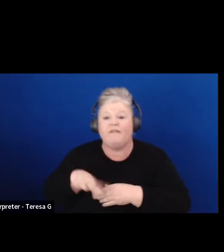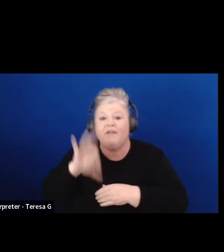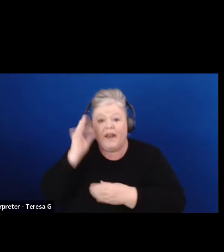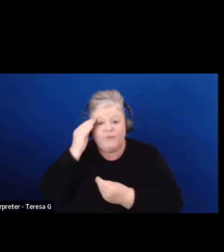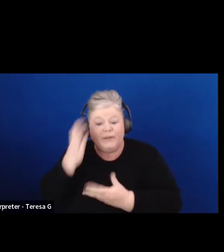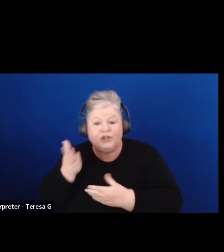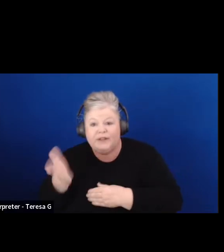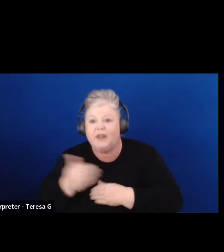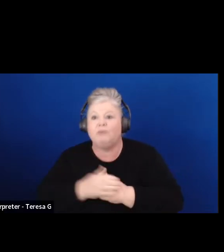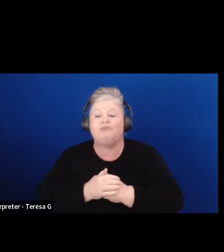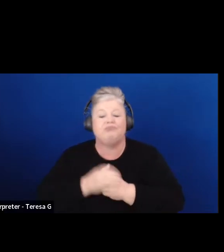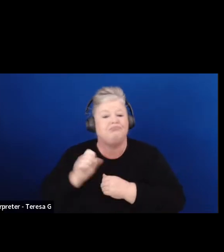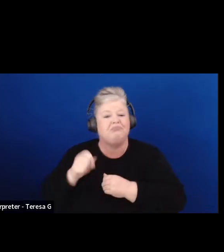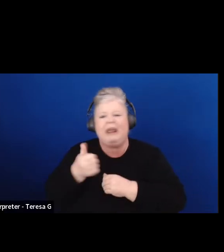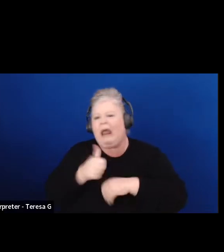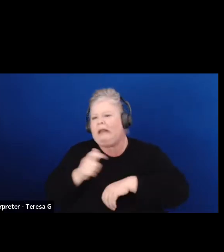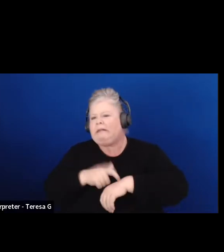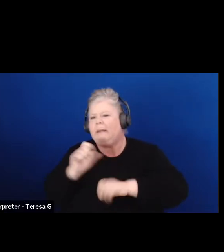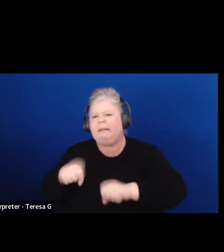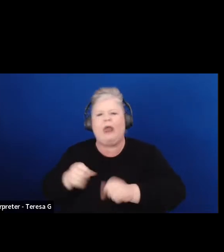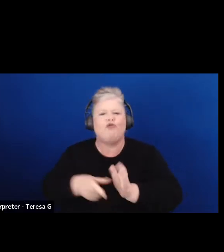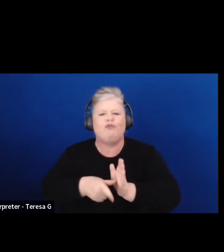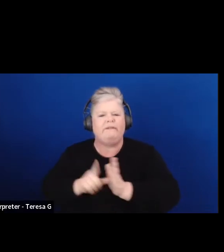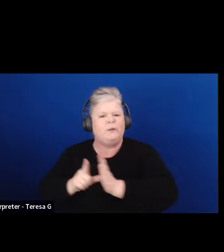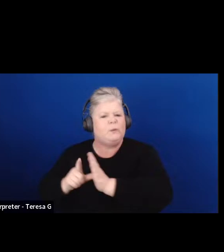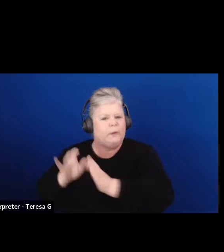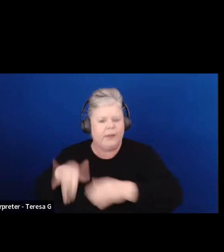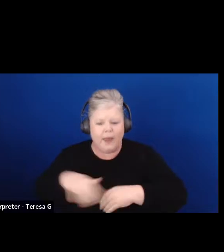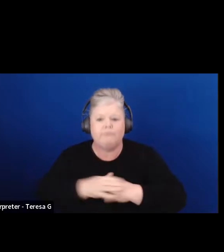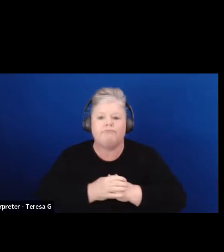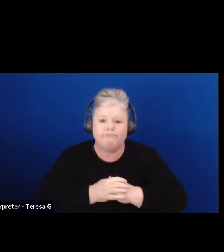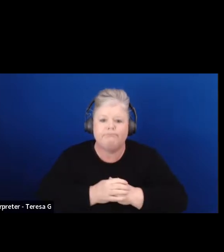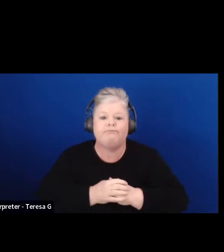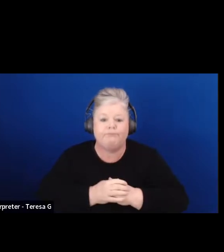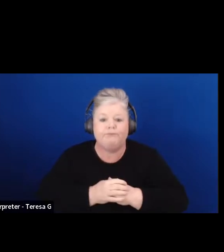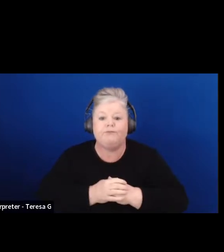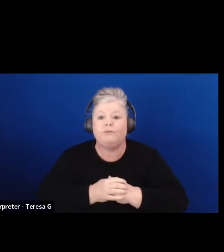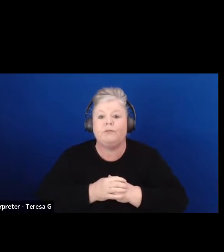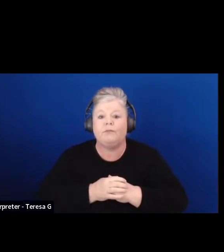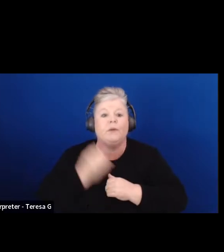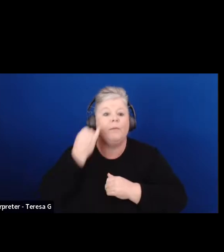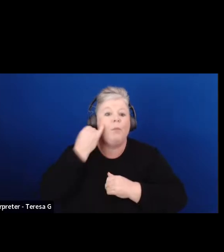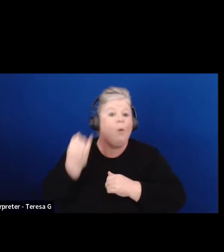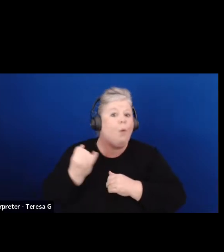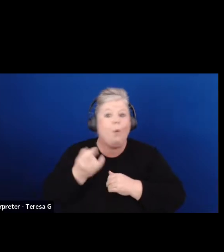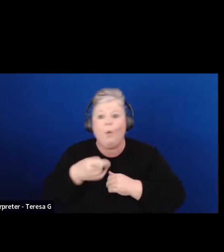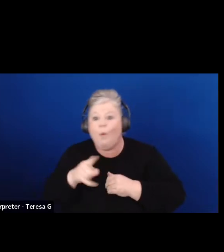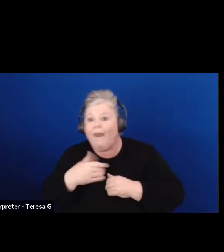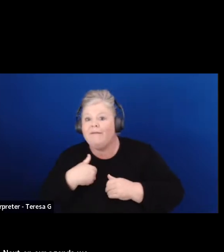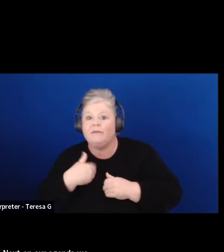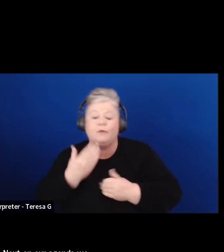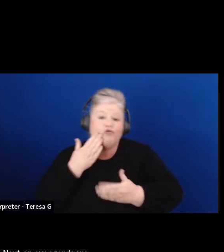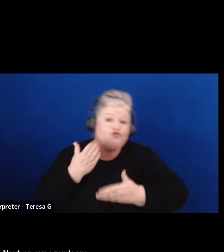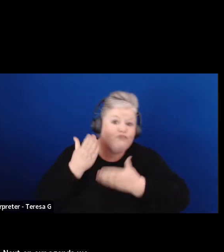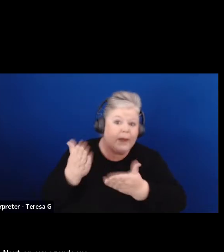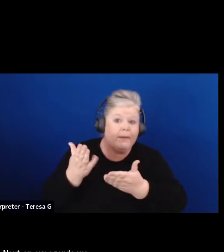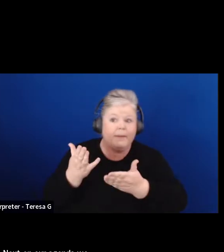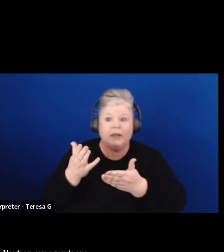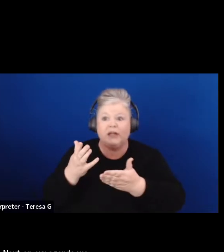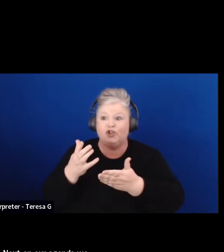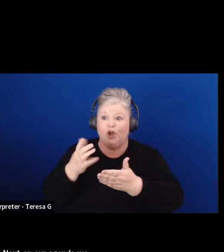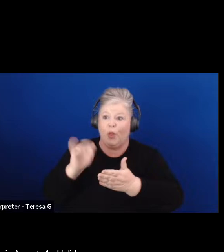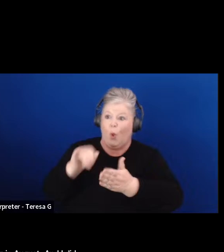to review those, and I sent them out too. And if anybody has any recommendations for changes